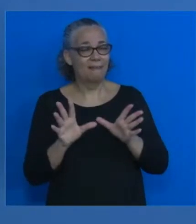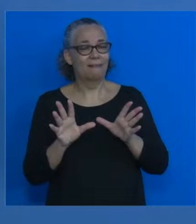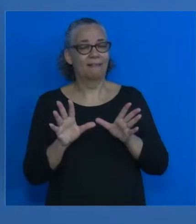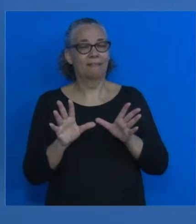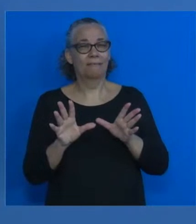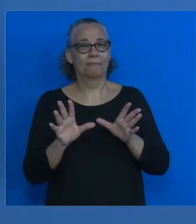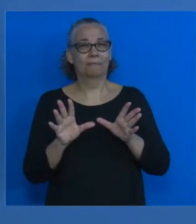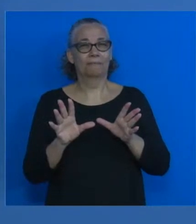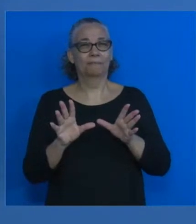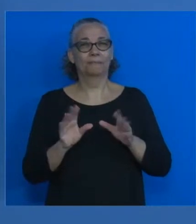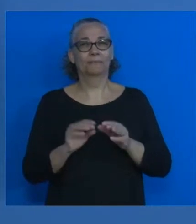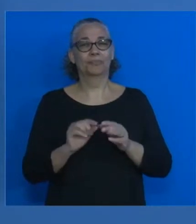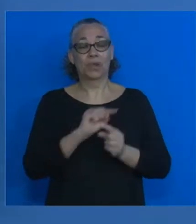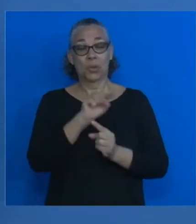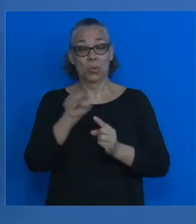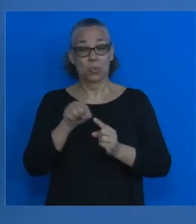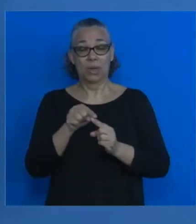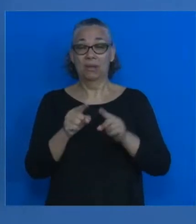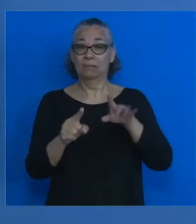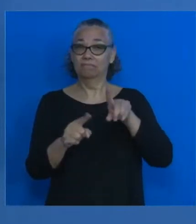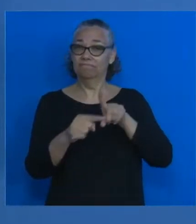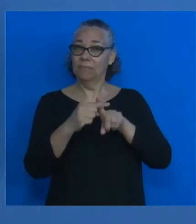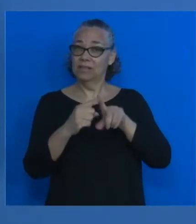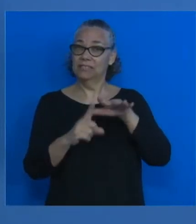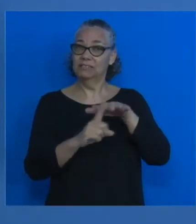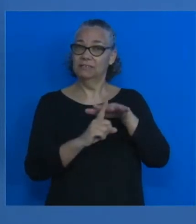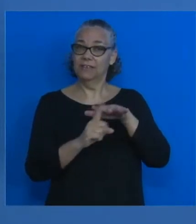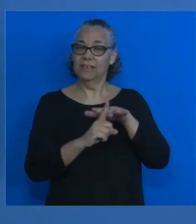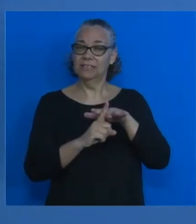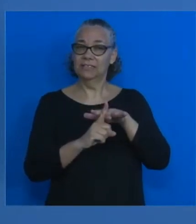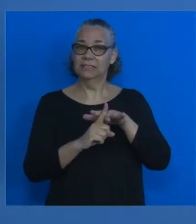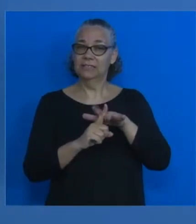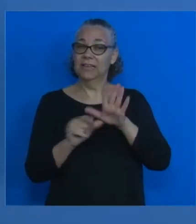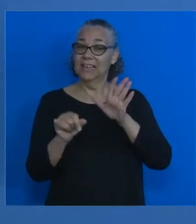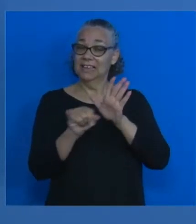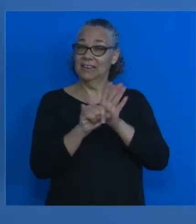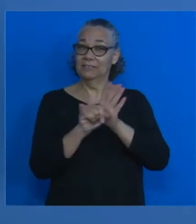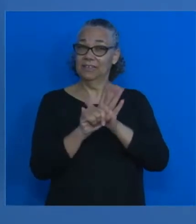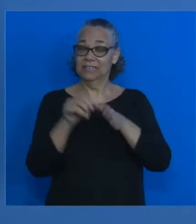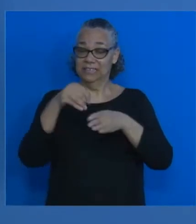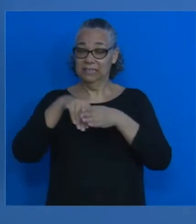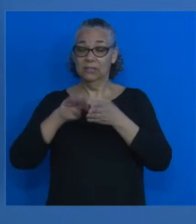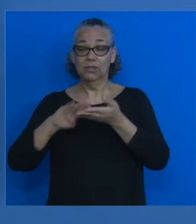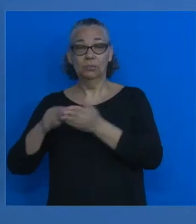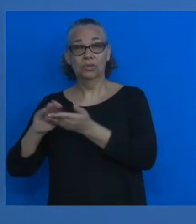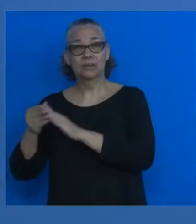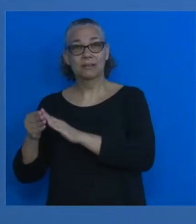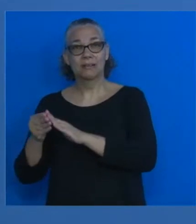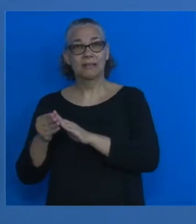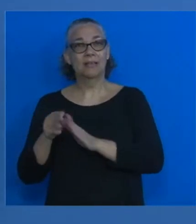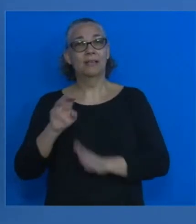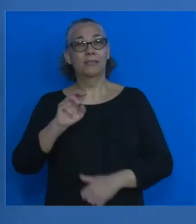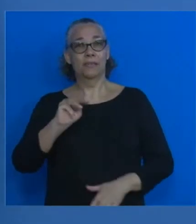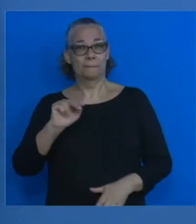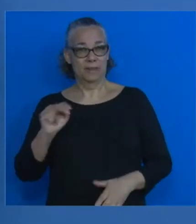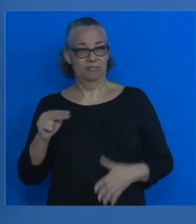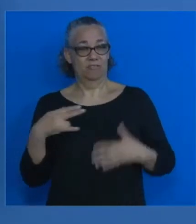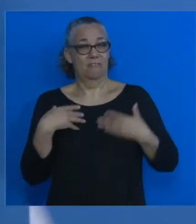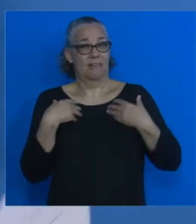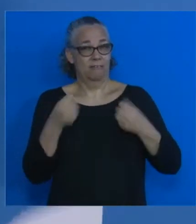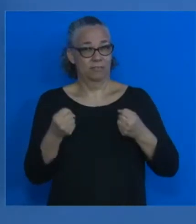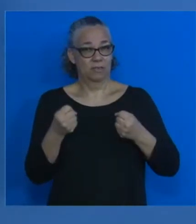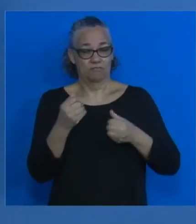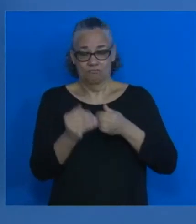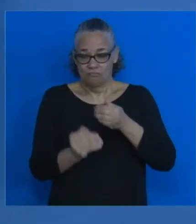point. When a positive case of COVID-19 is identified in the community, the Ministry of Health began